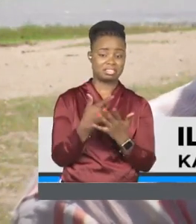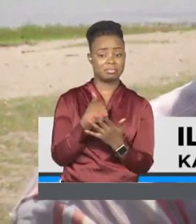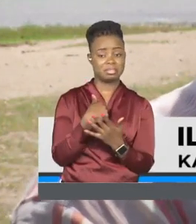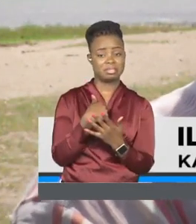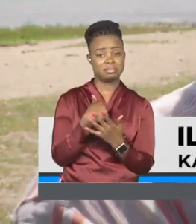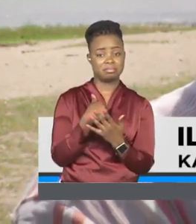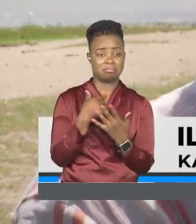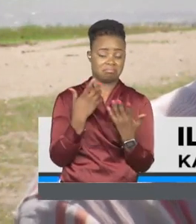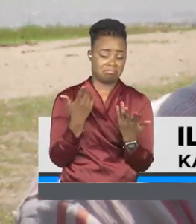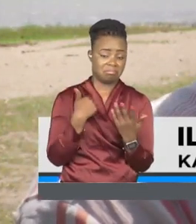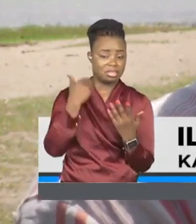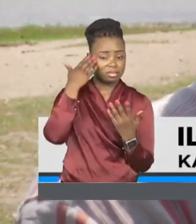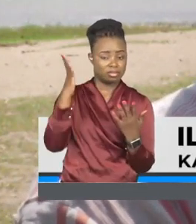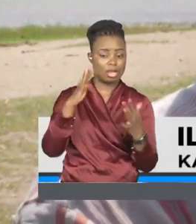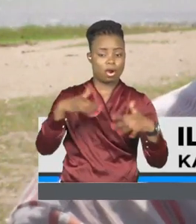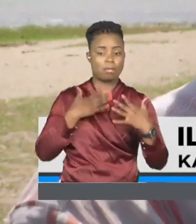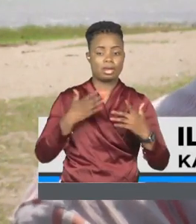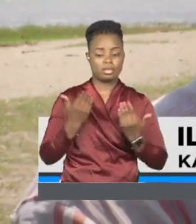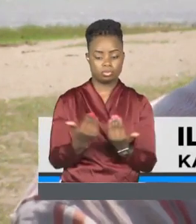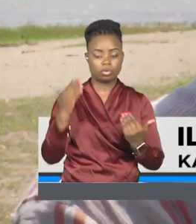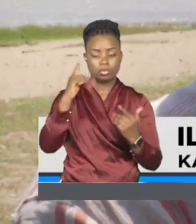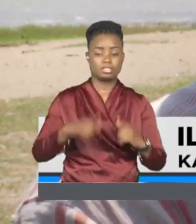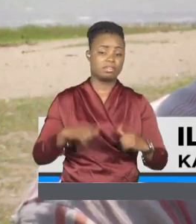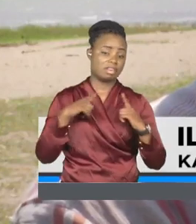do not know how my kids will survive.